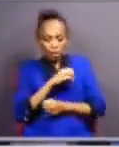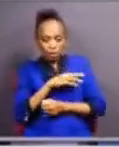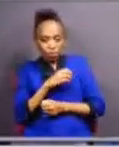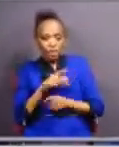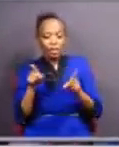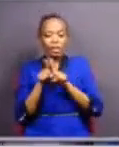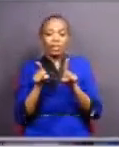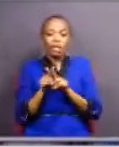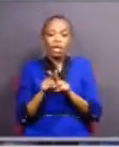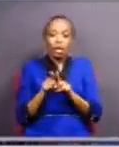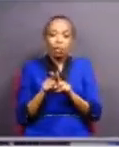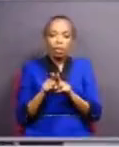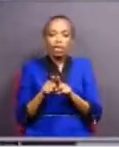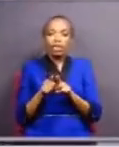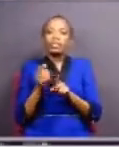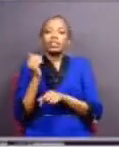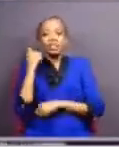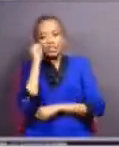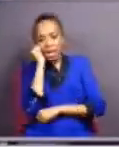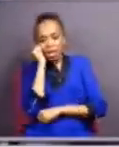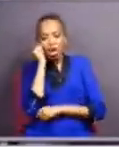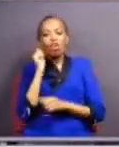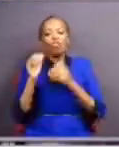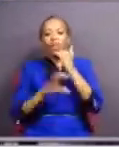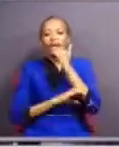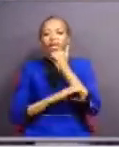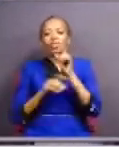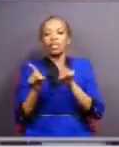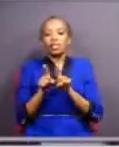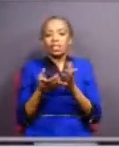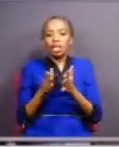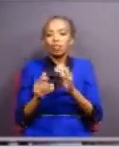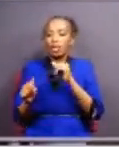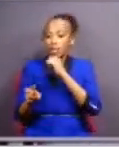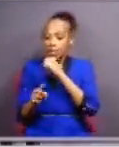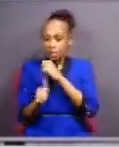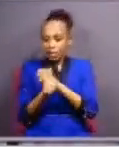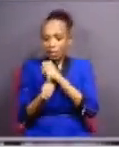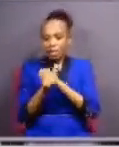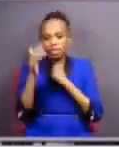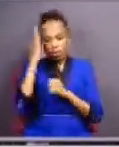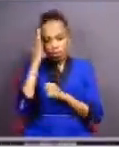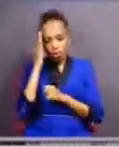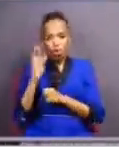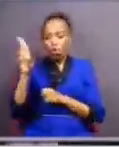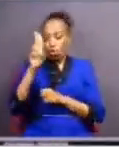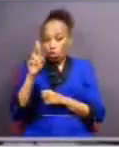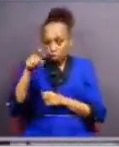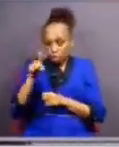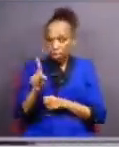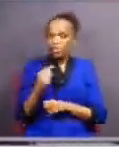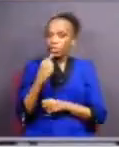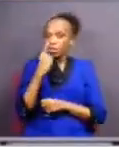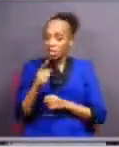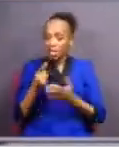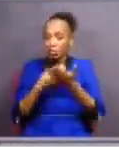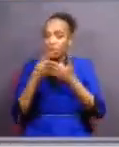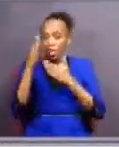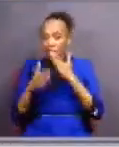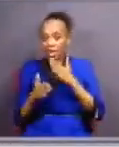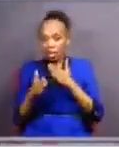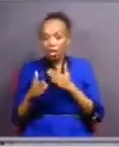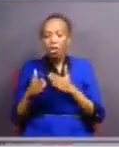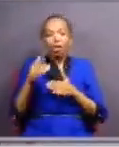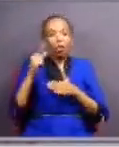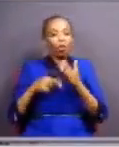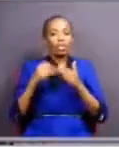It was also very, very sad for this country and also dangerous. You know, Uhuru Kenyatta himself said it this weekend. What